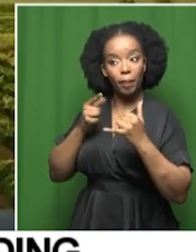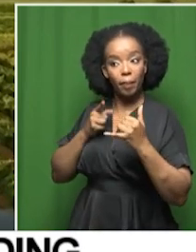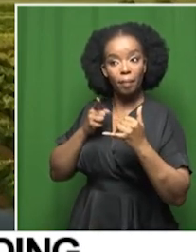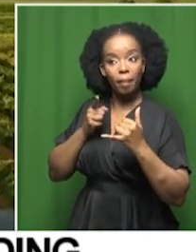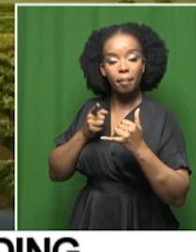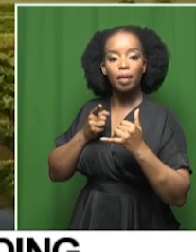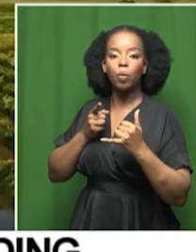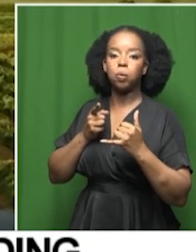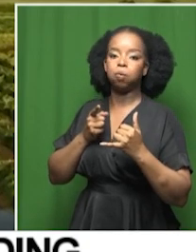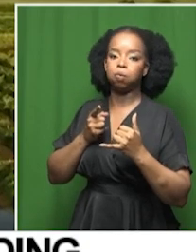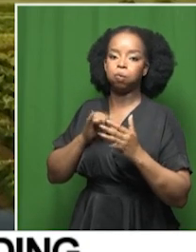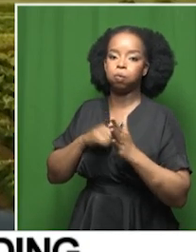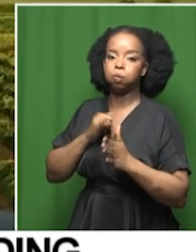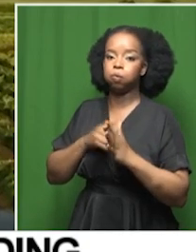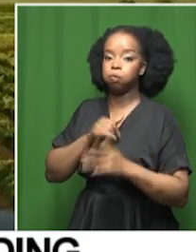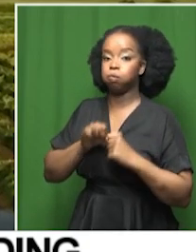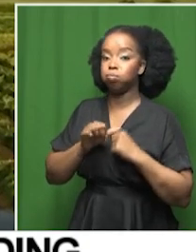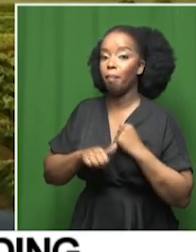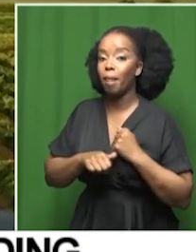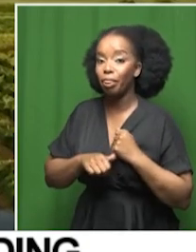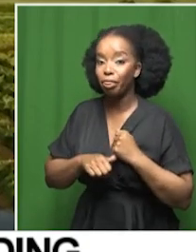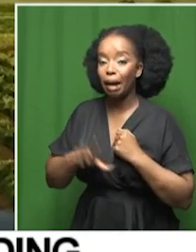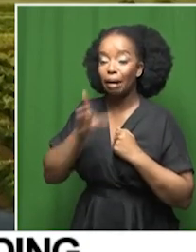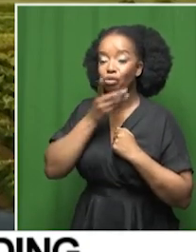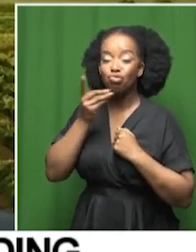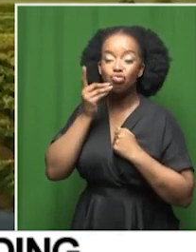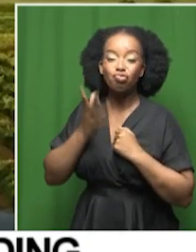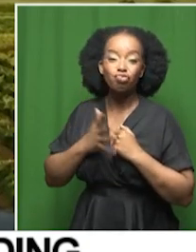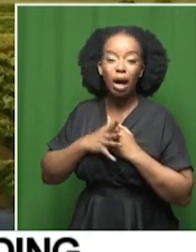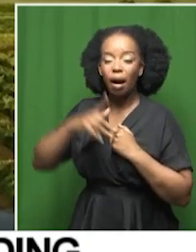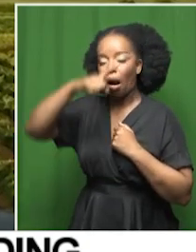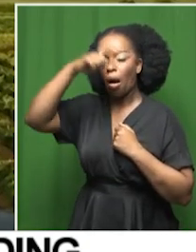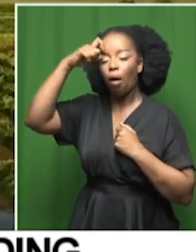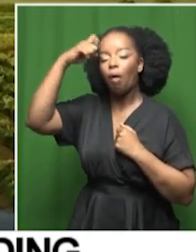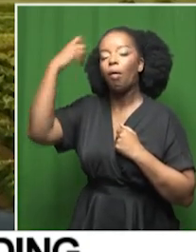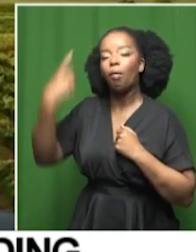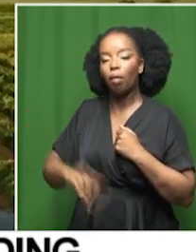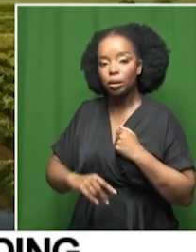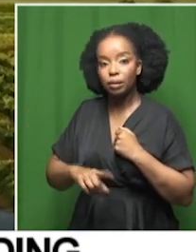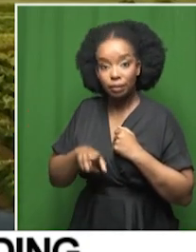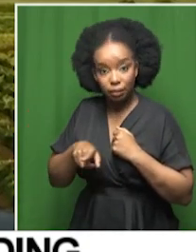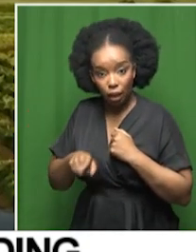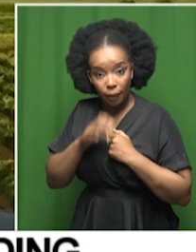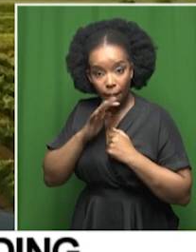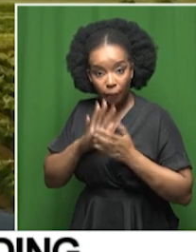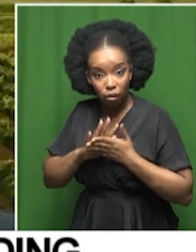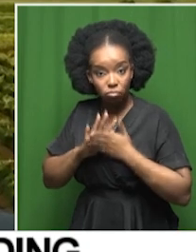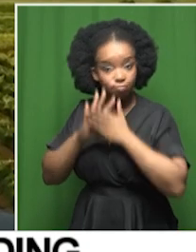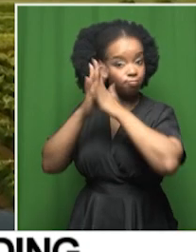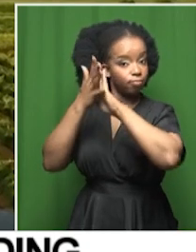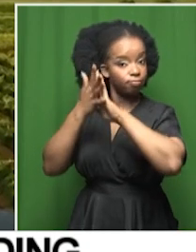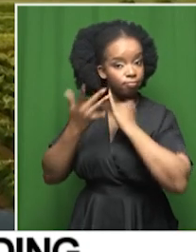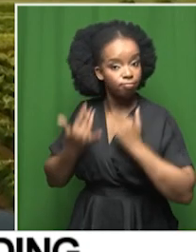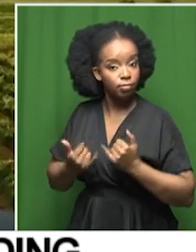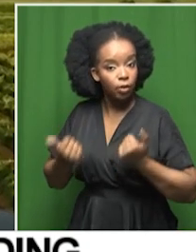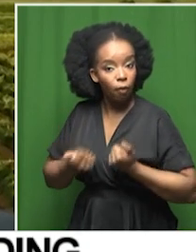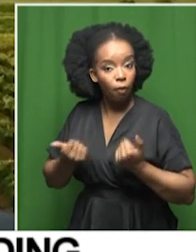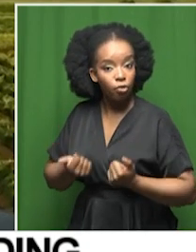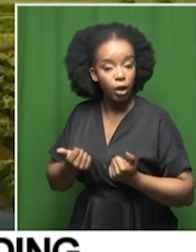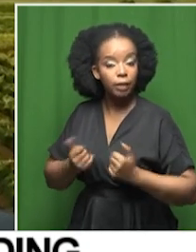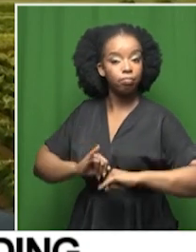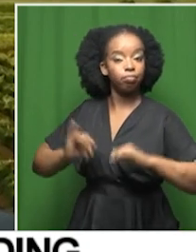dry January. Is that adding any more pressure to an already, you know, exacerbated